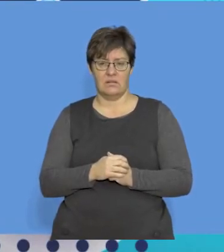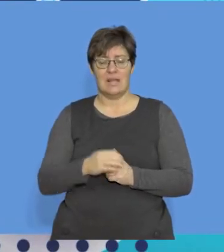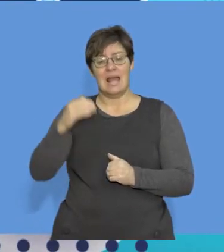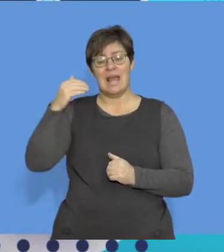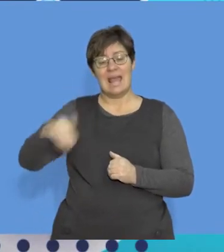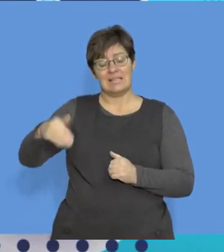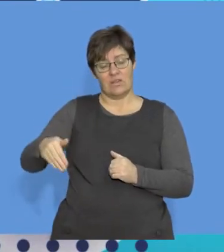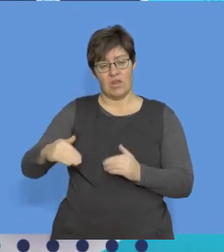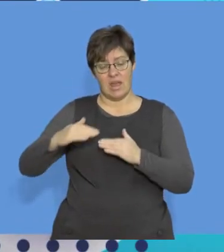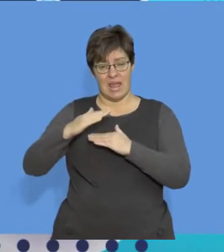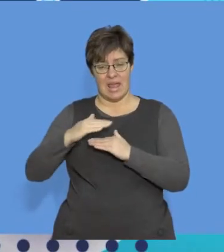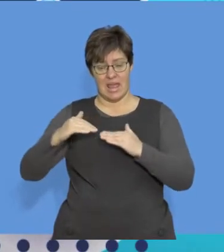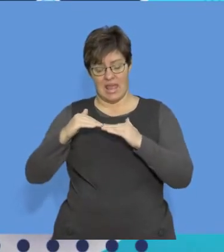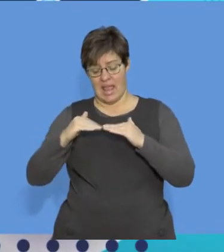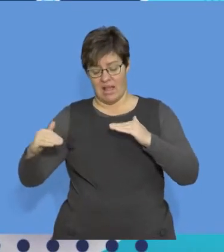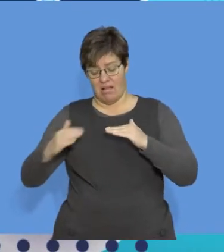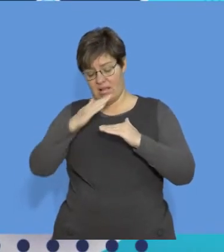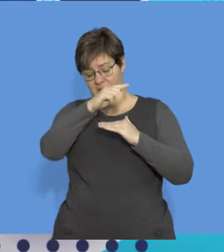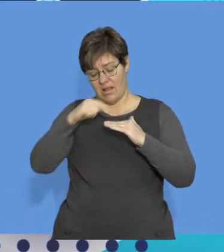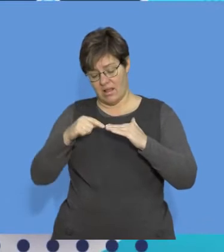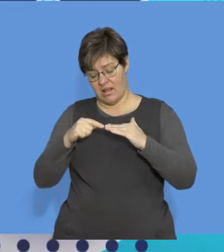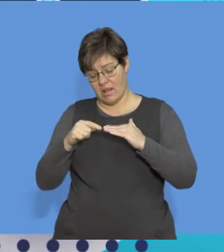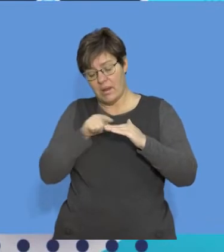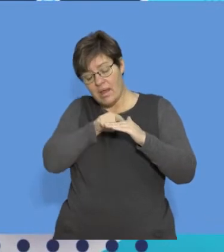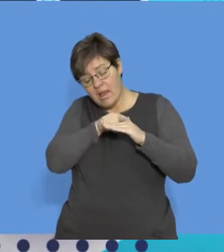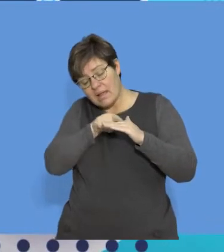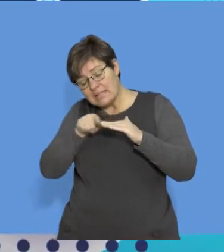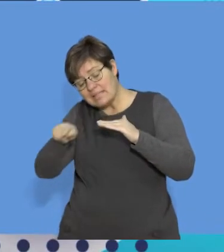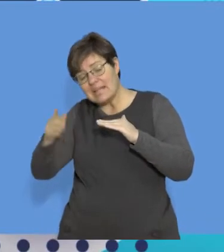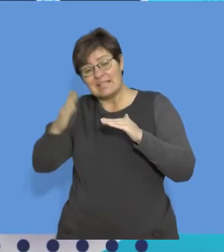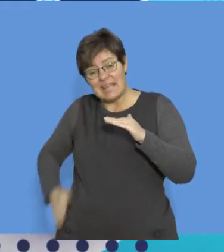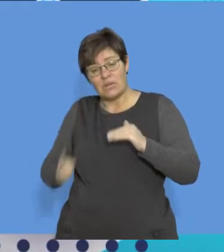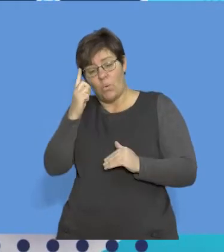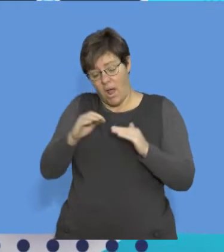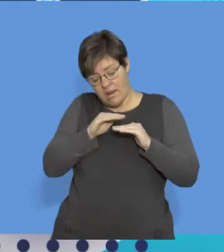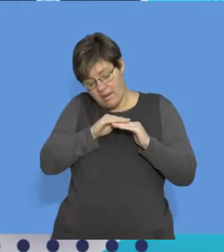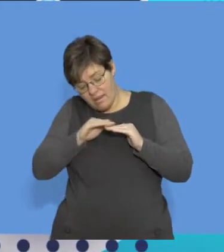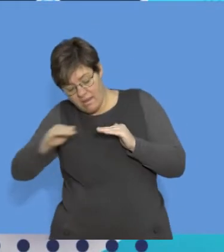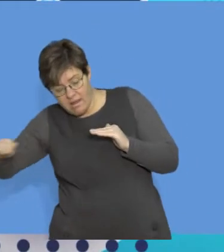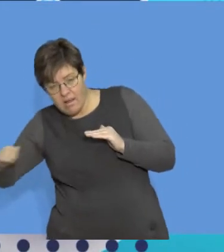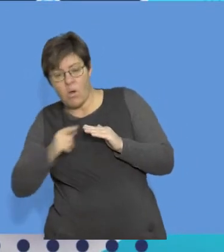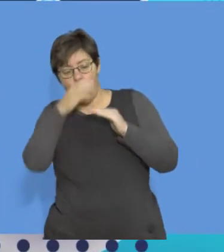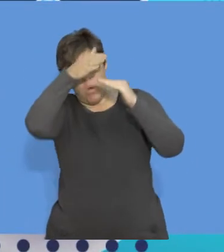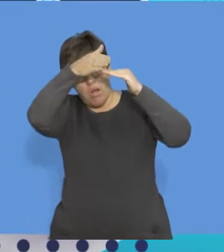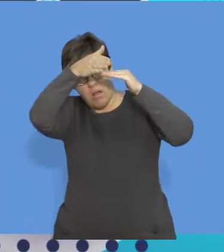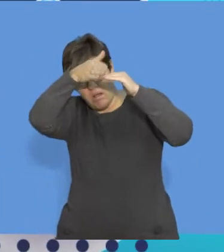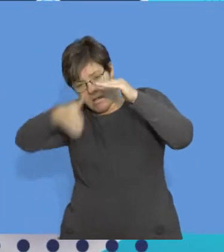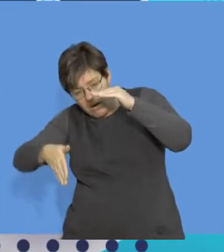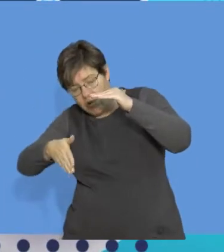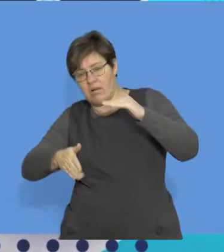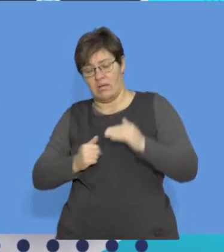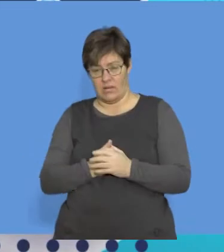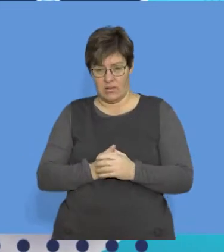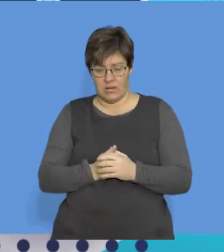angle of a triangle, the triangle must have one of its sides Produced means extended,